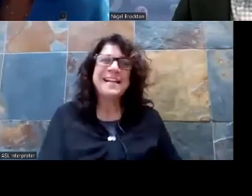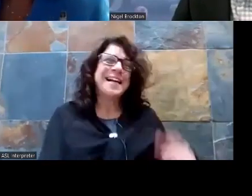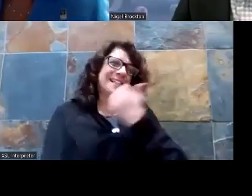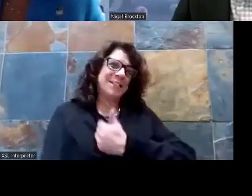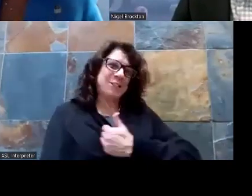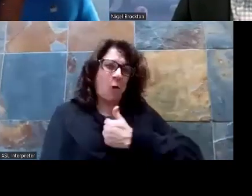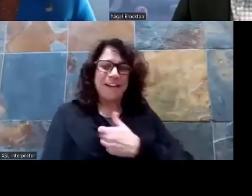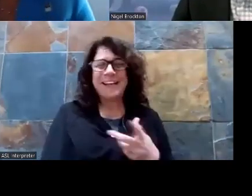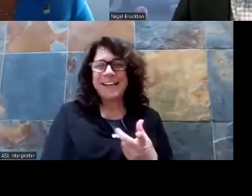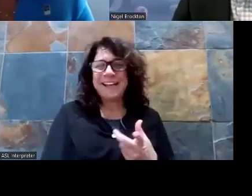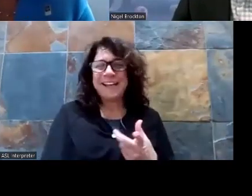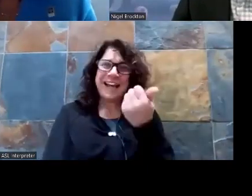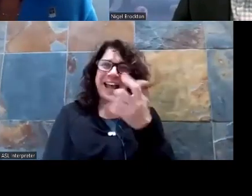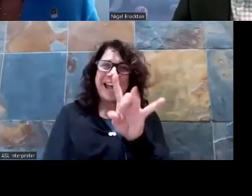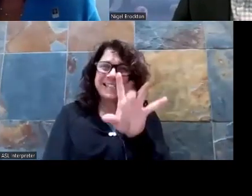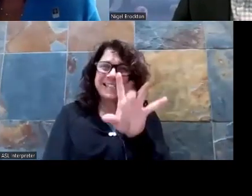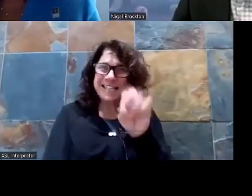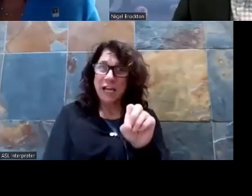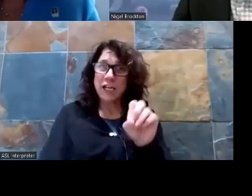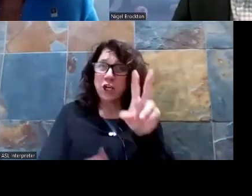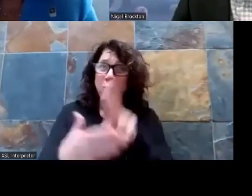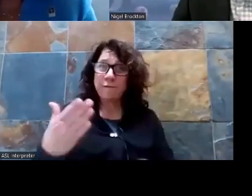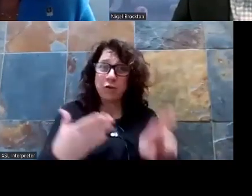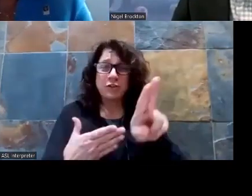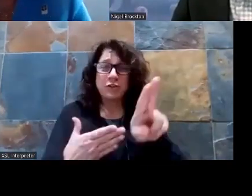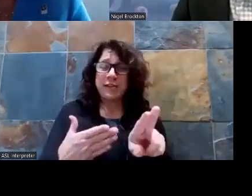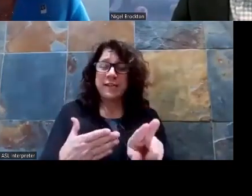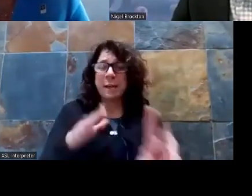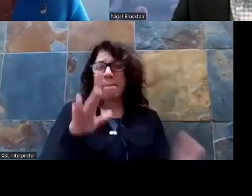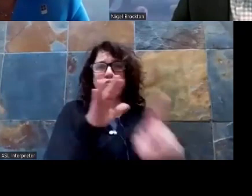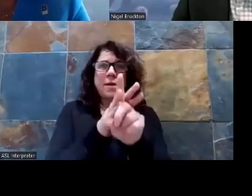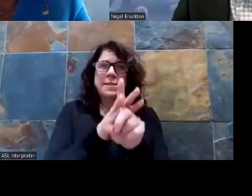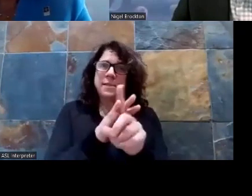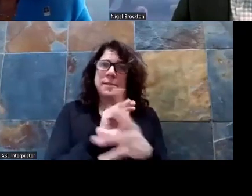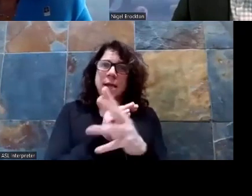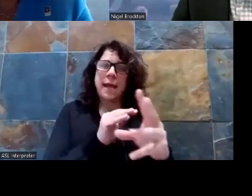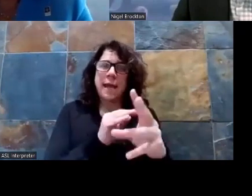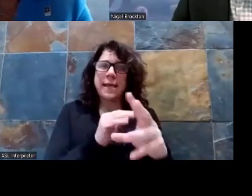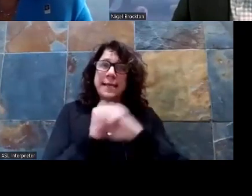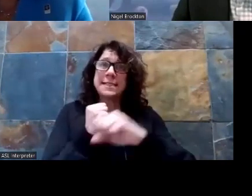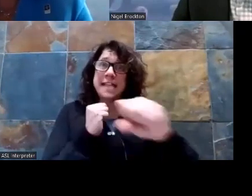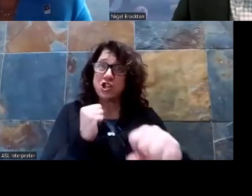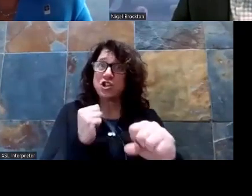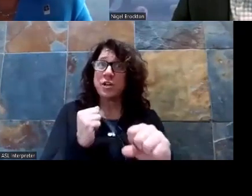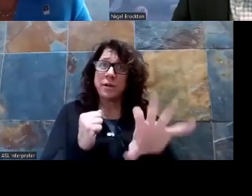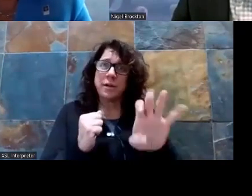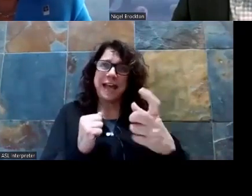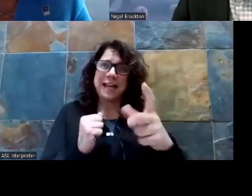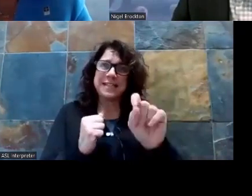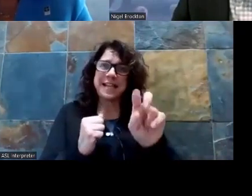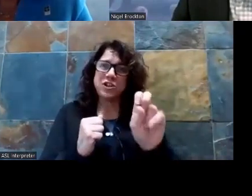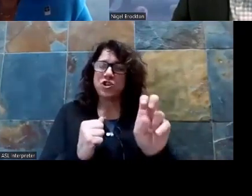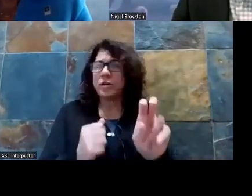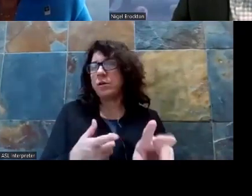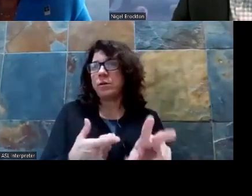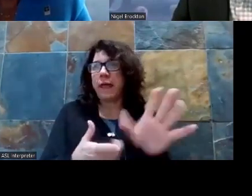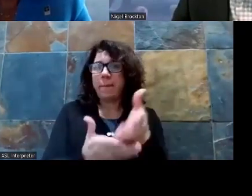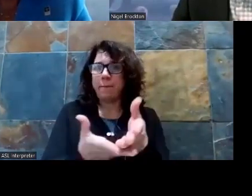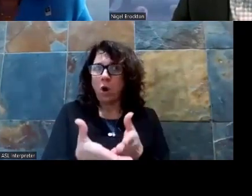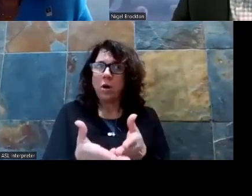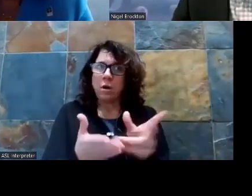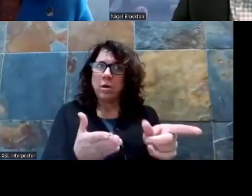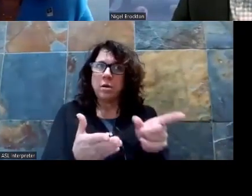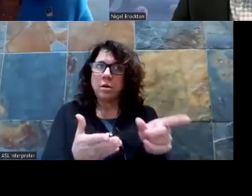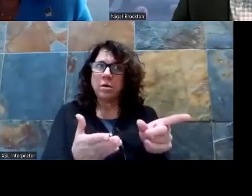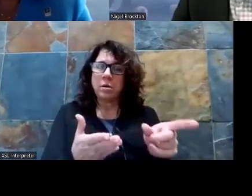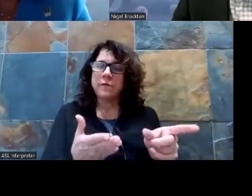You're muted. Sorry. 1890 University's presence, and especially extension component of these